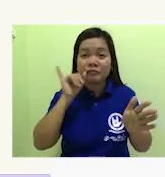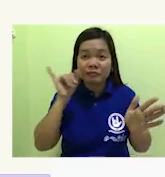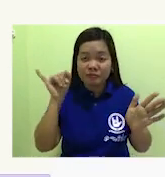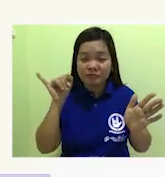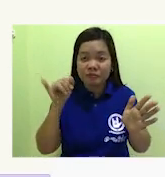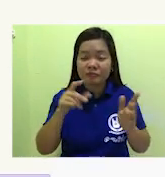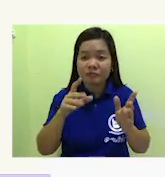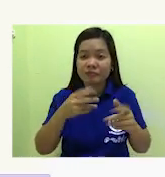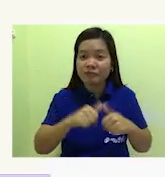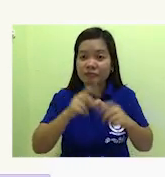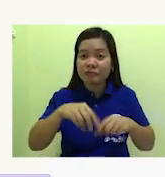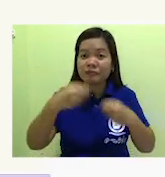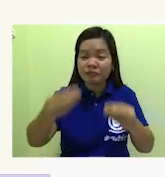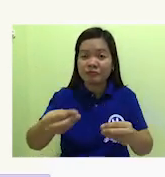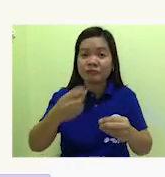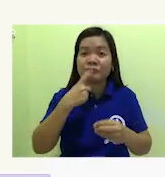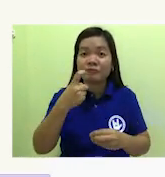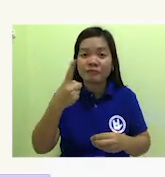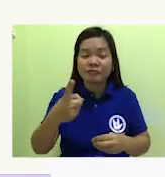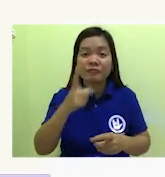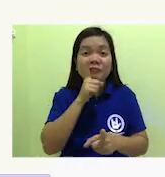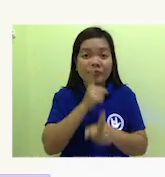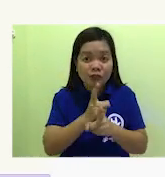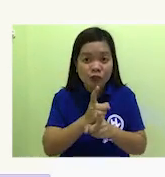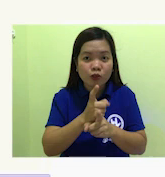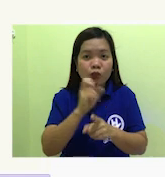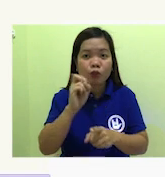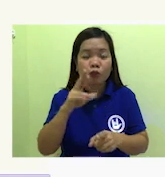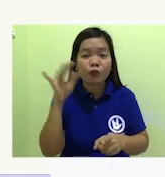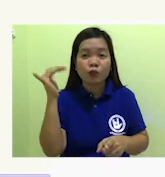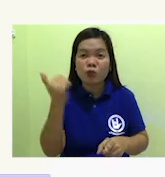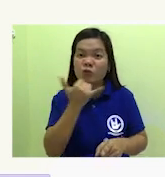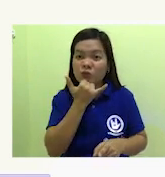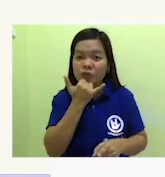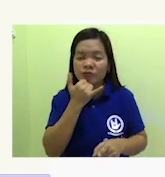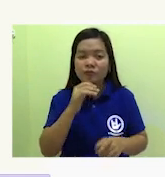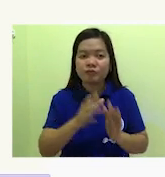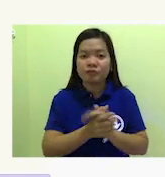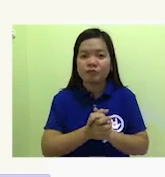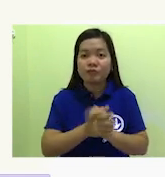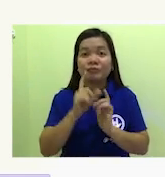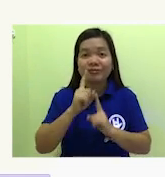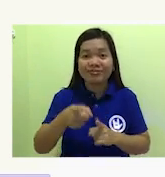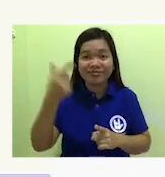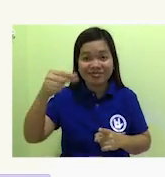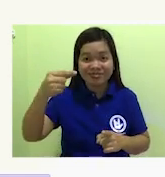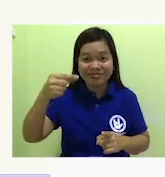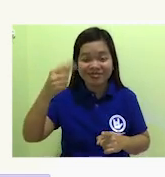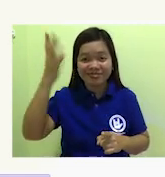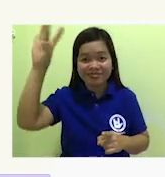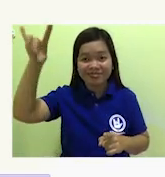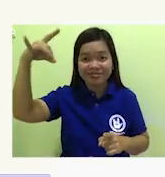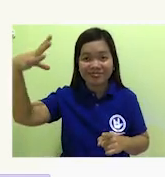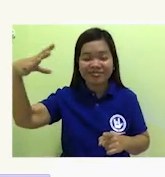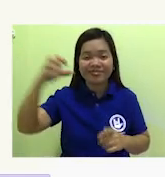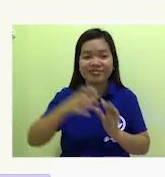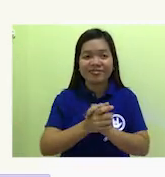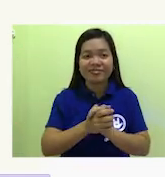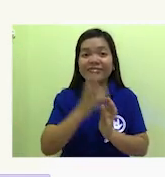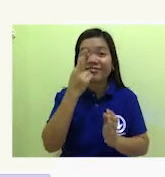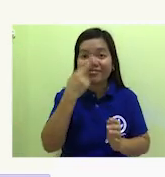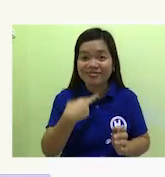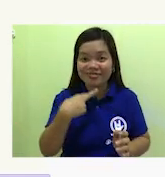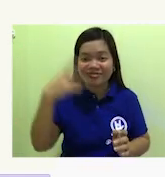statements are true or false. Answer or type green light if the statement is true,